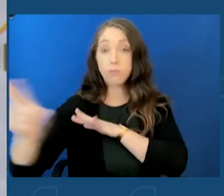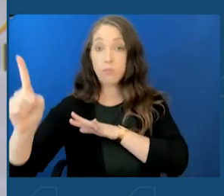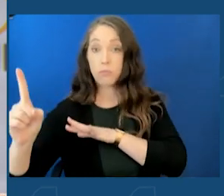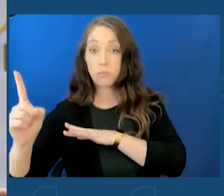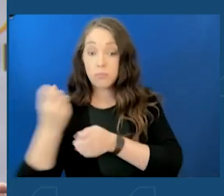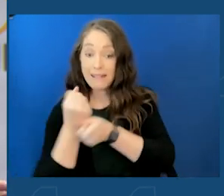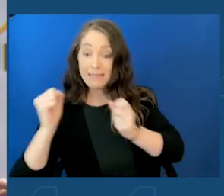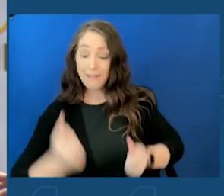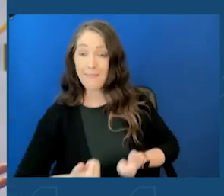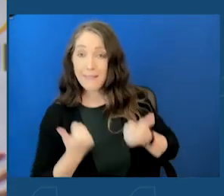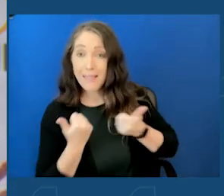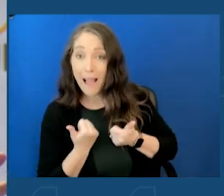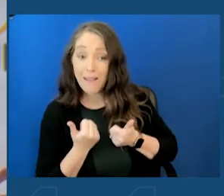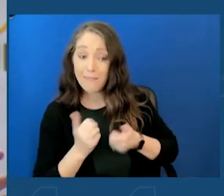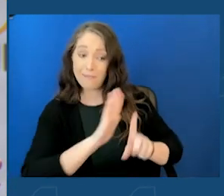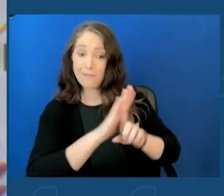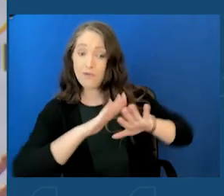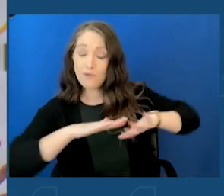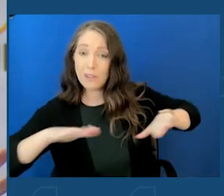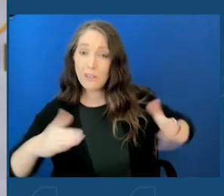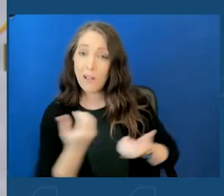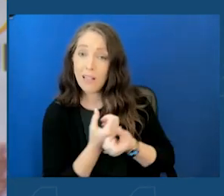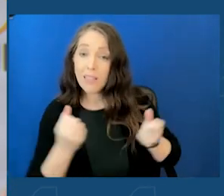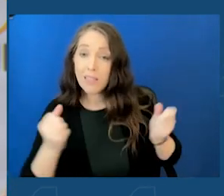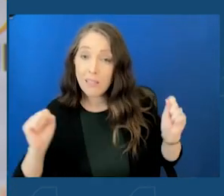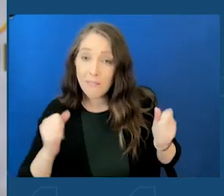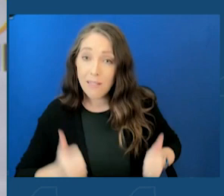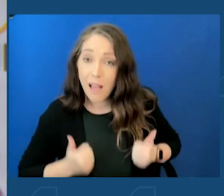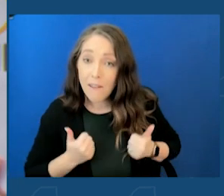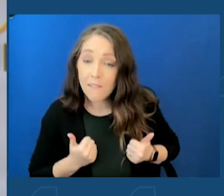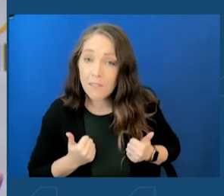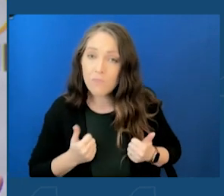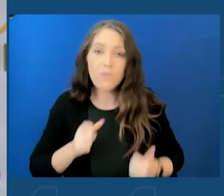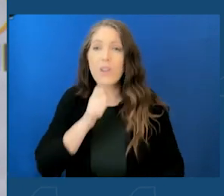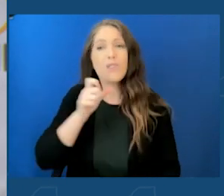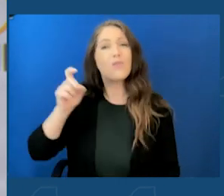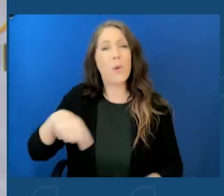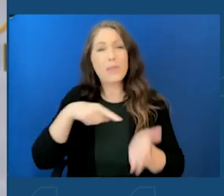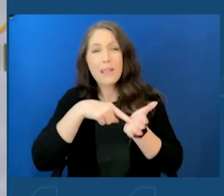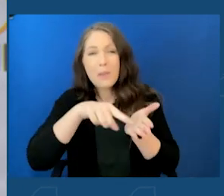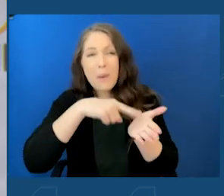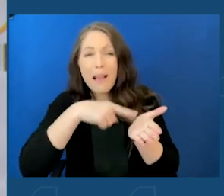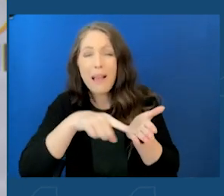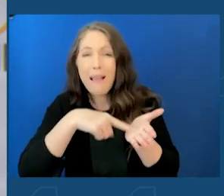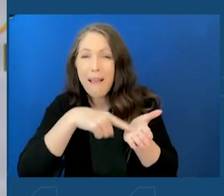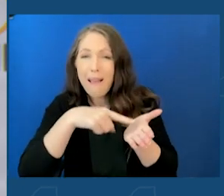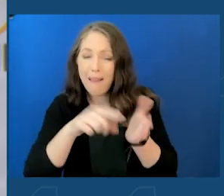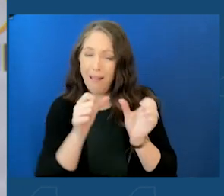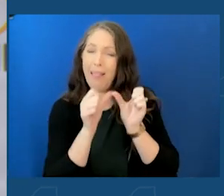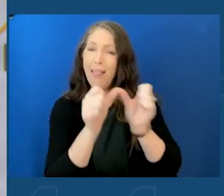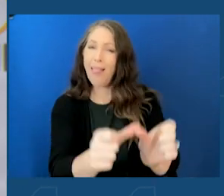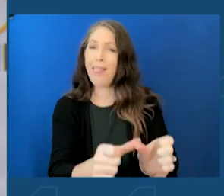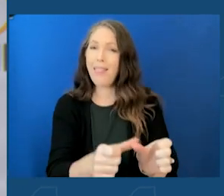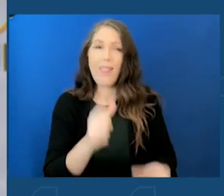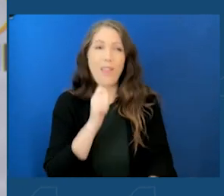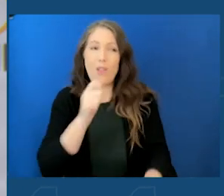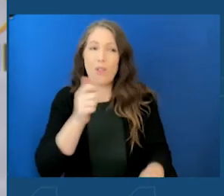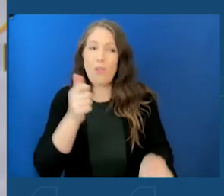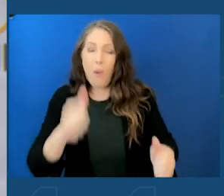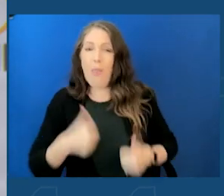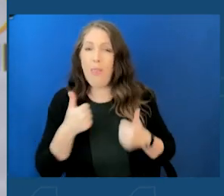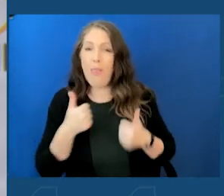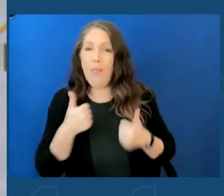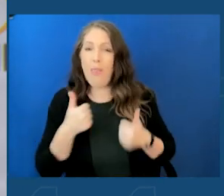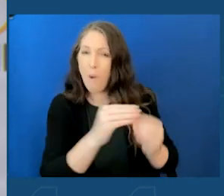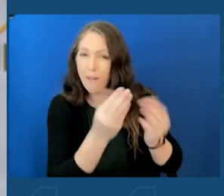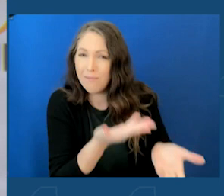lives, they should not have to continue to pay on a contract when they are not in that facility anymore, not in that home.